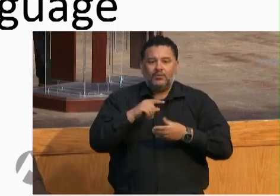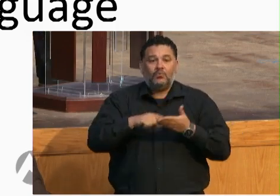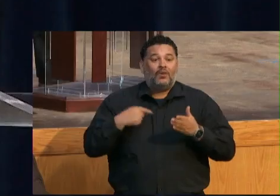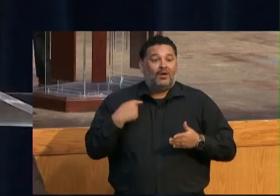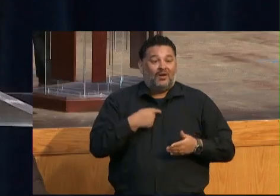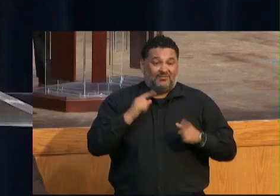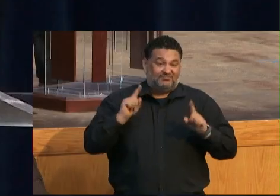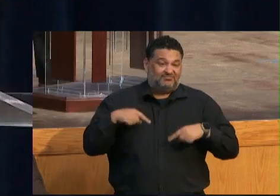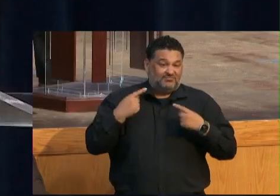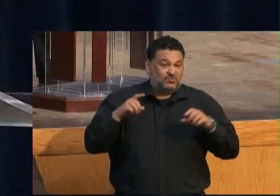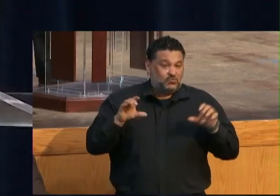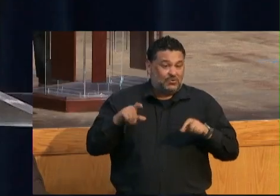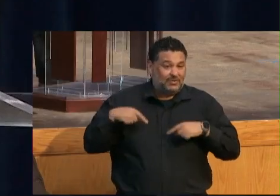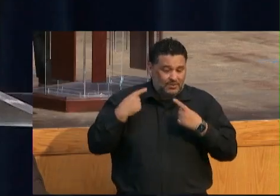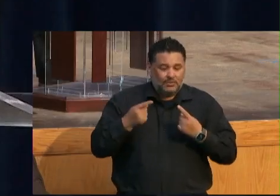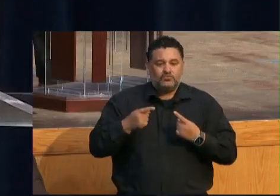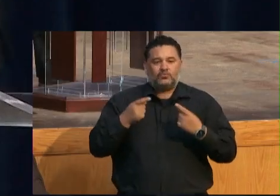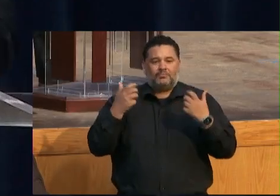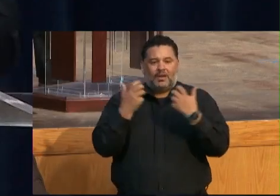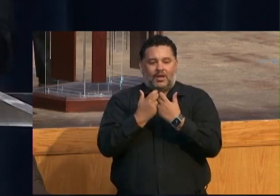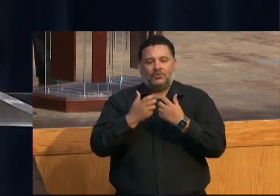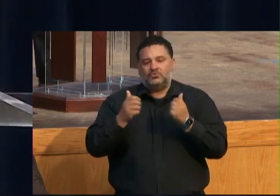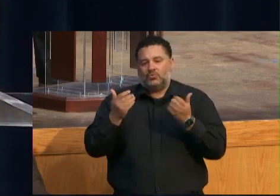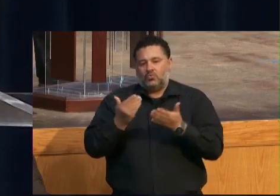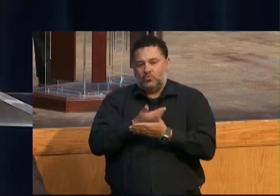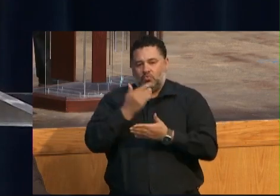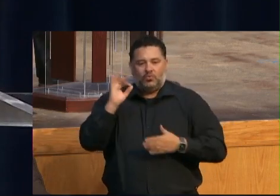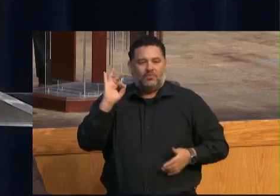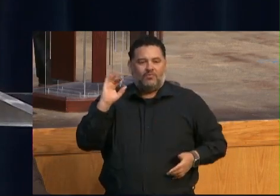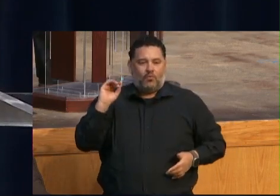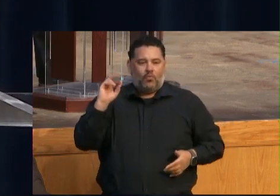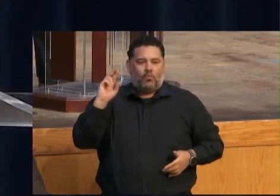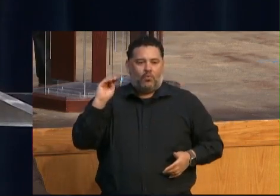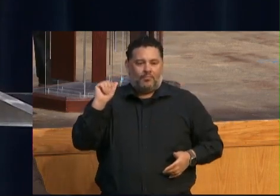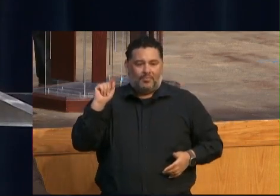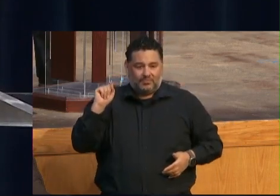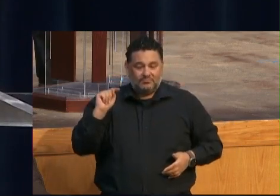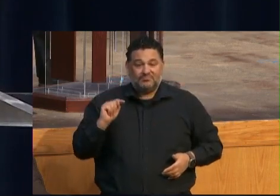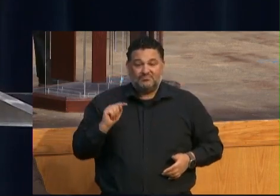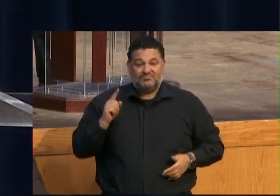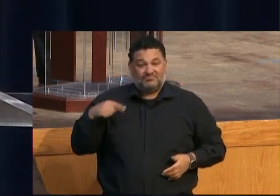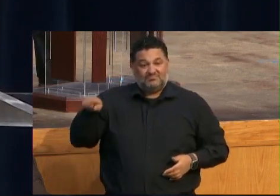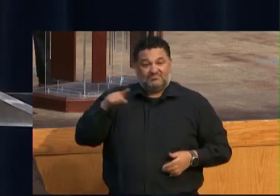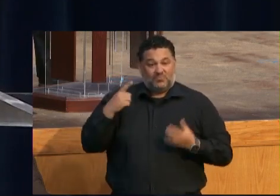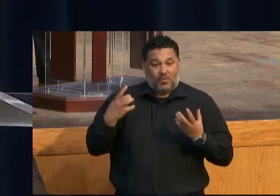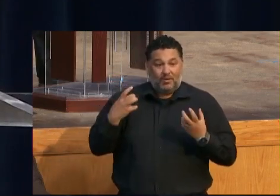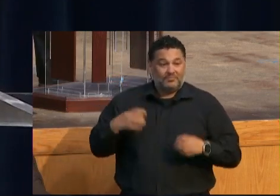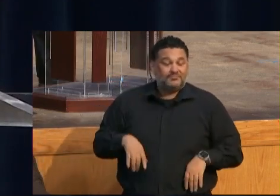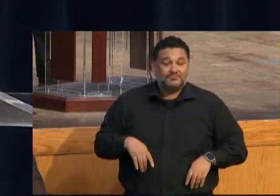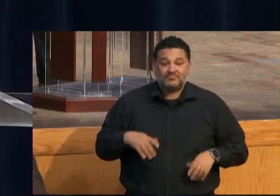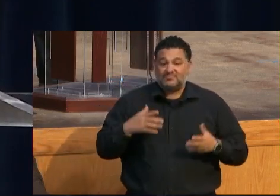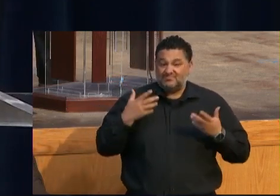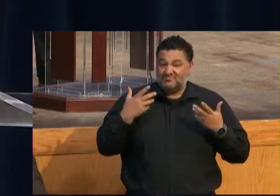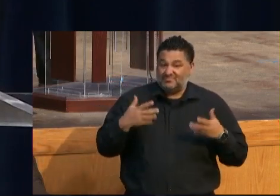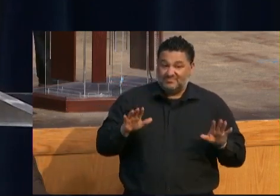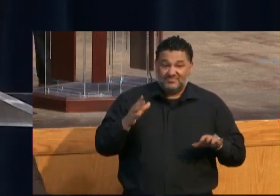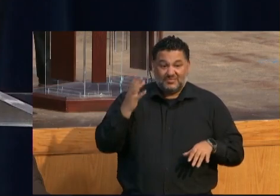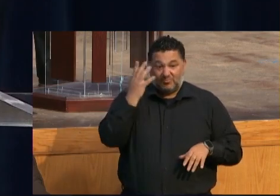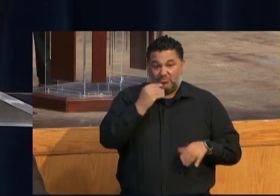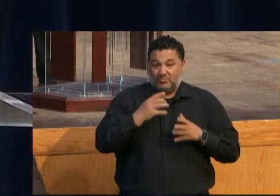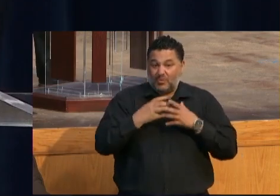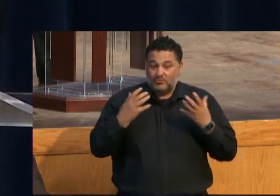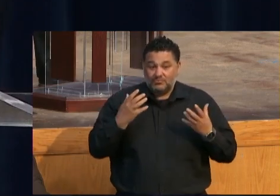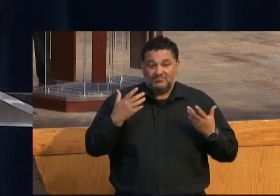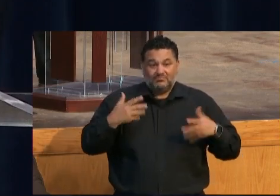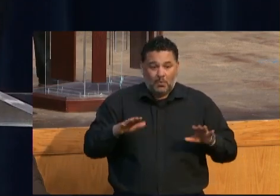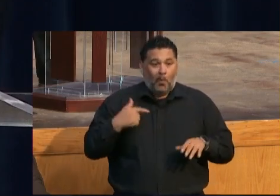doing to match the new format that they want to see. That's pretty much it. So we're on track. Thank you